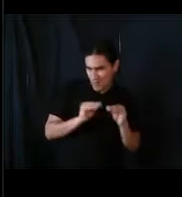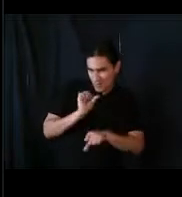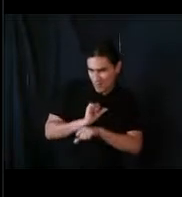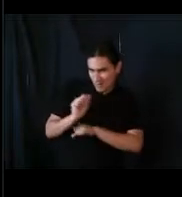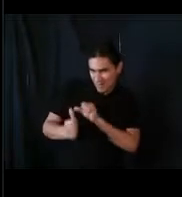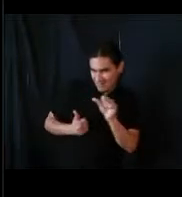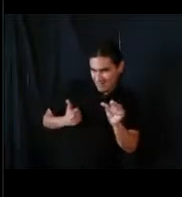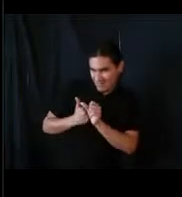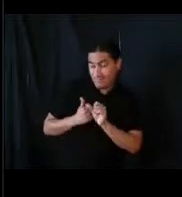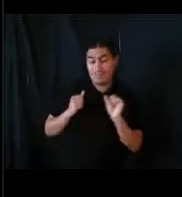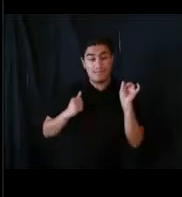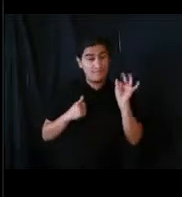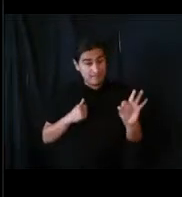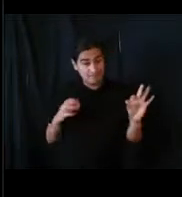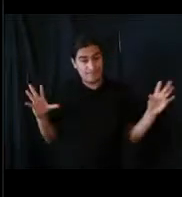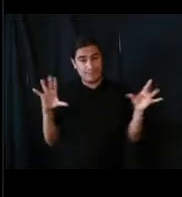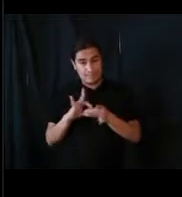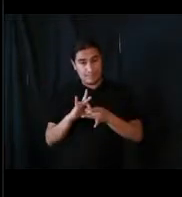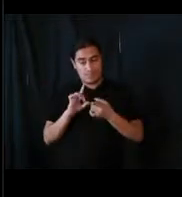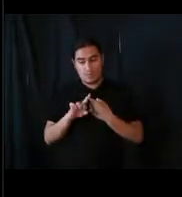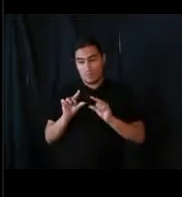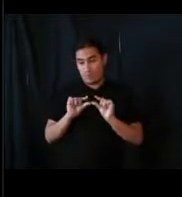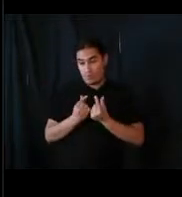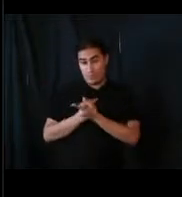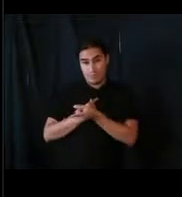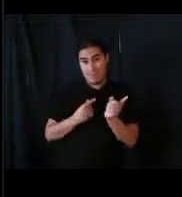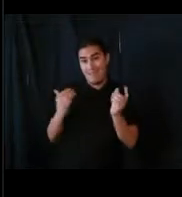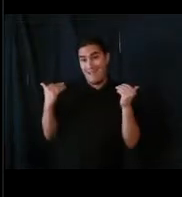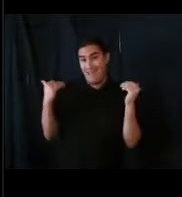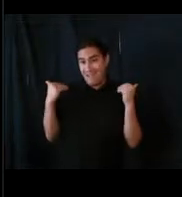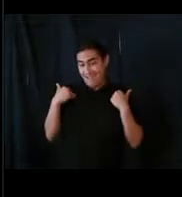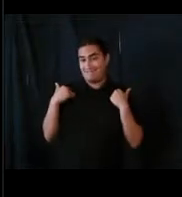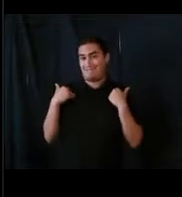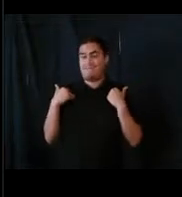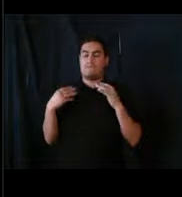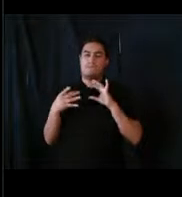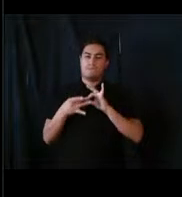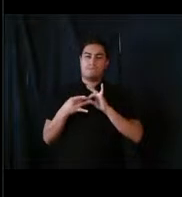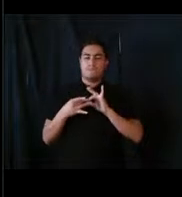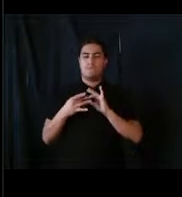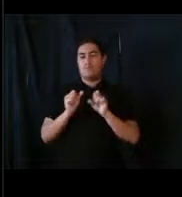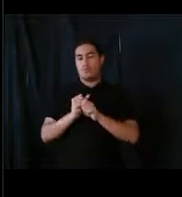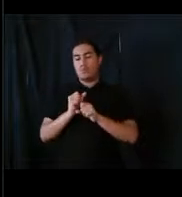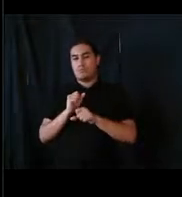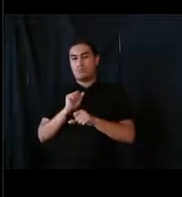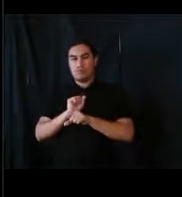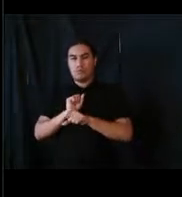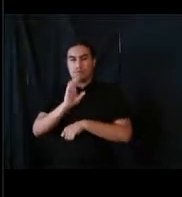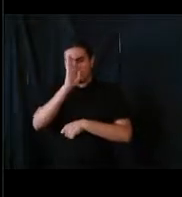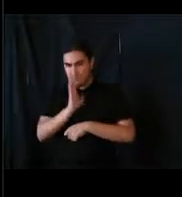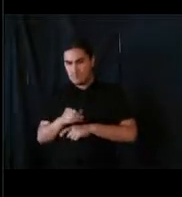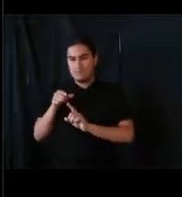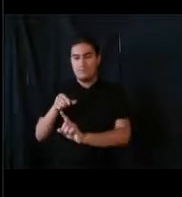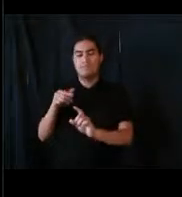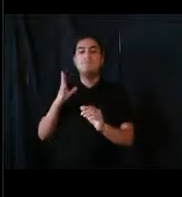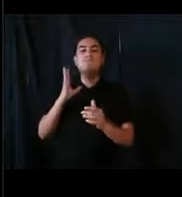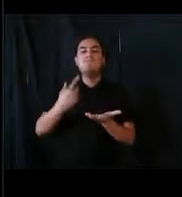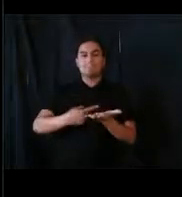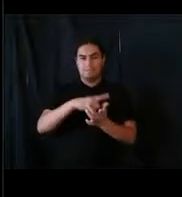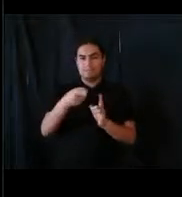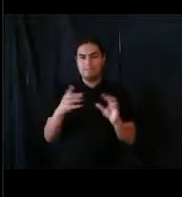connecting with groups that are actually have community residents that they're working with directly there's we often talk about the meetings after the